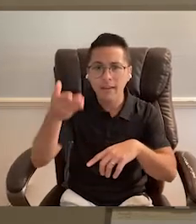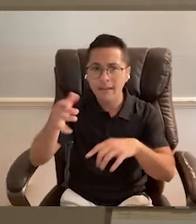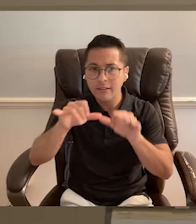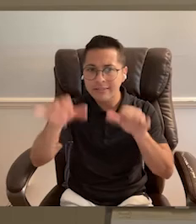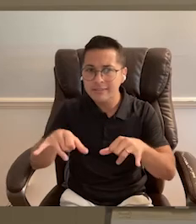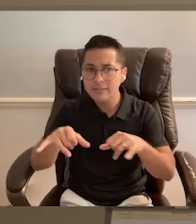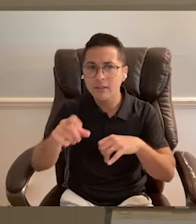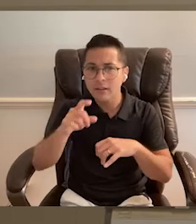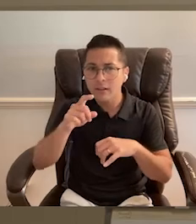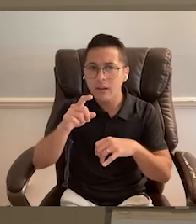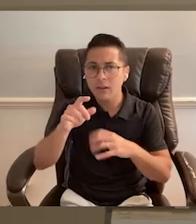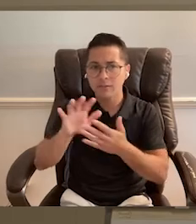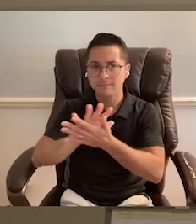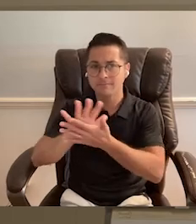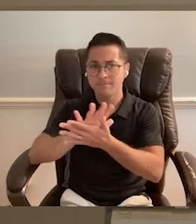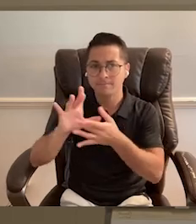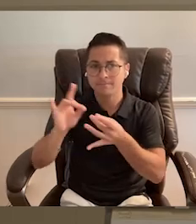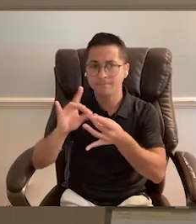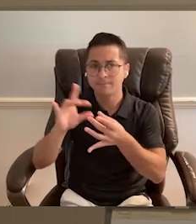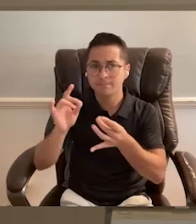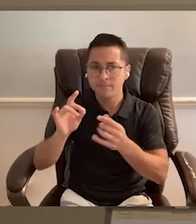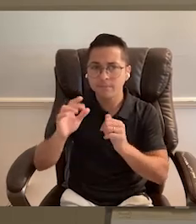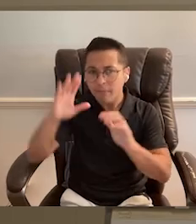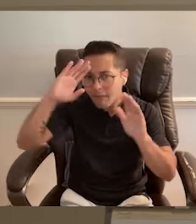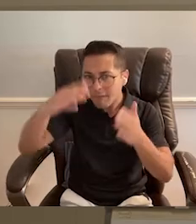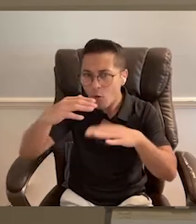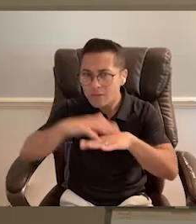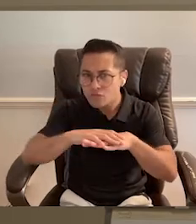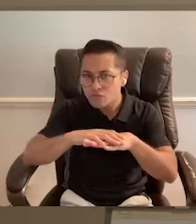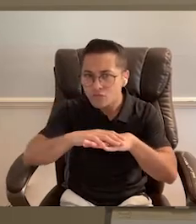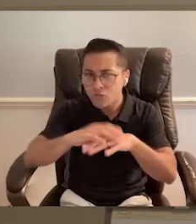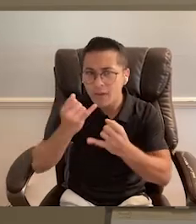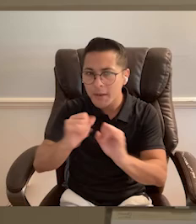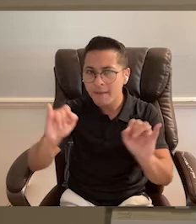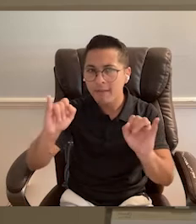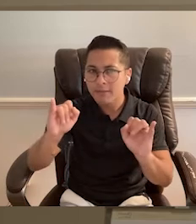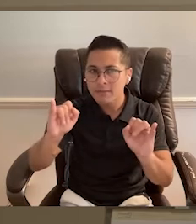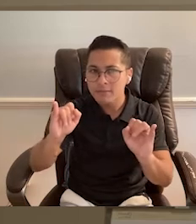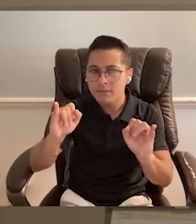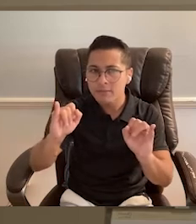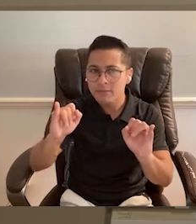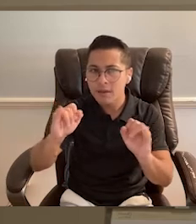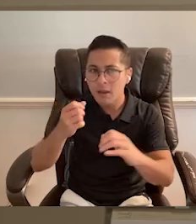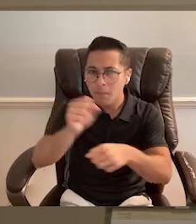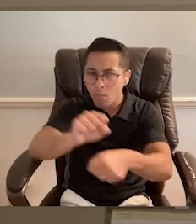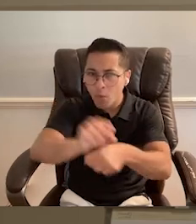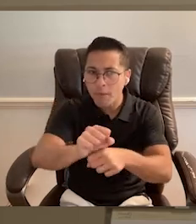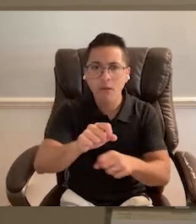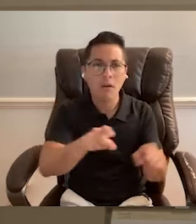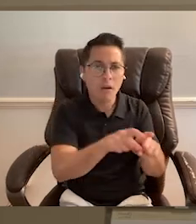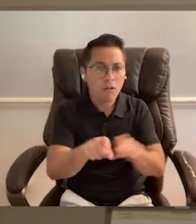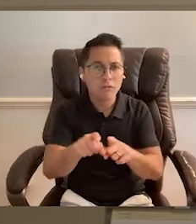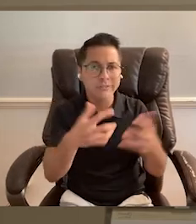various technologies. In this particular lab, we like to analyze and quantify human movement. And we do that for a